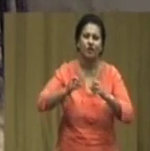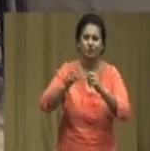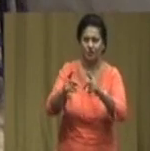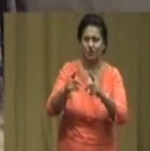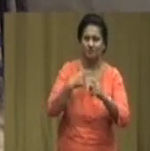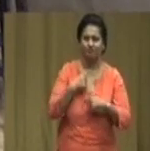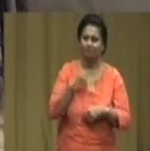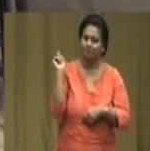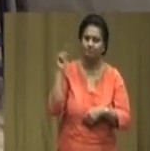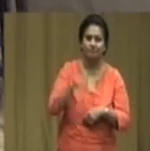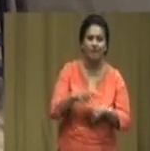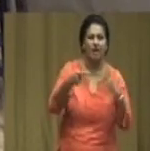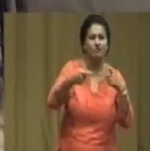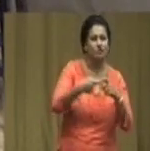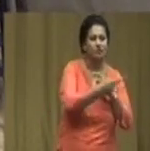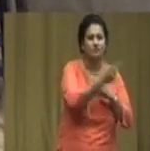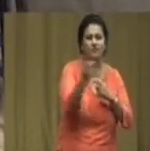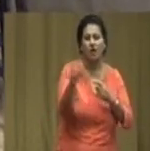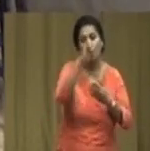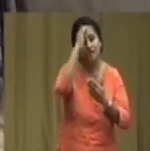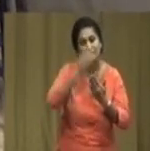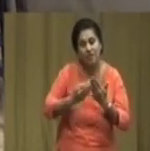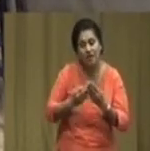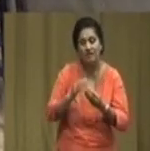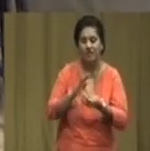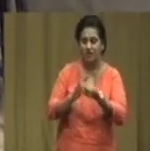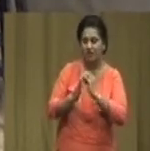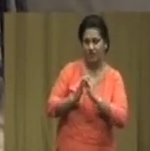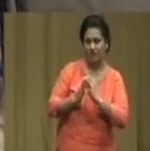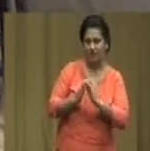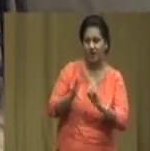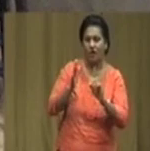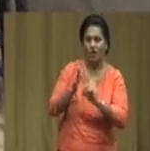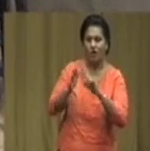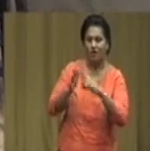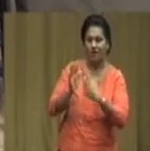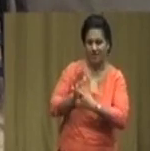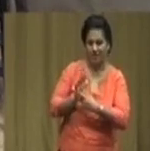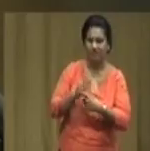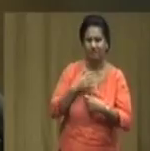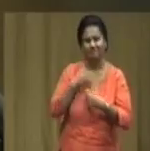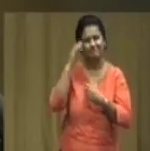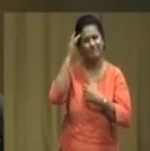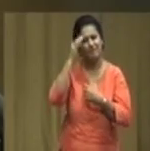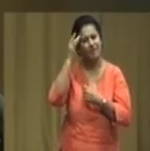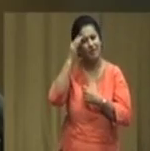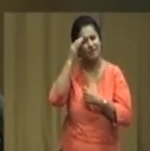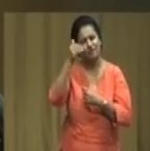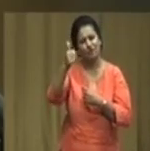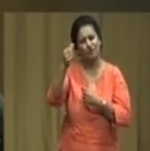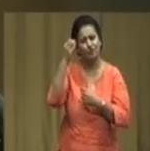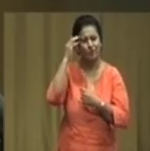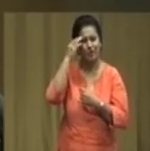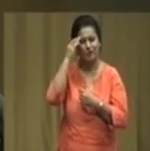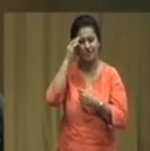you and share your experiences with OER. And I will have fond memories of this visit here, and I look forward to great,